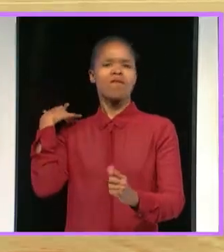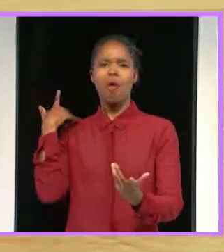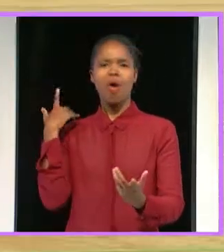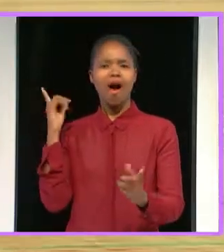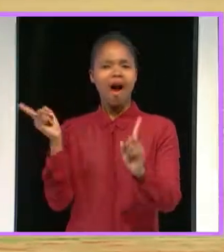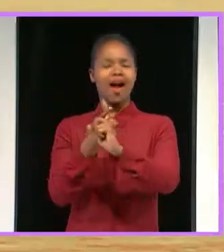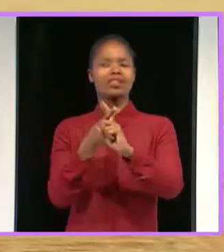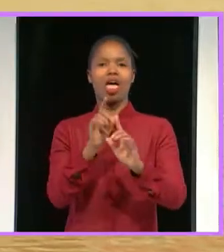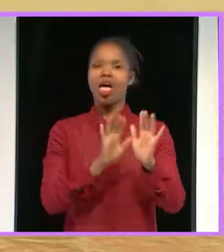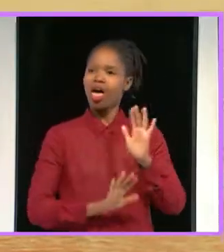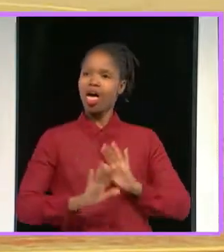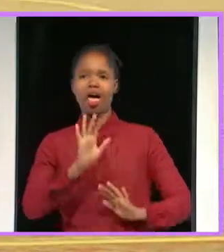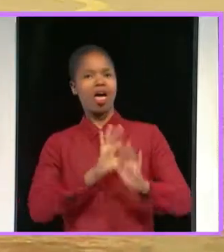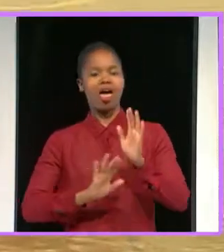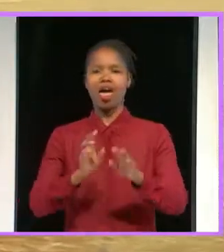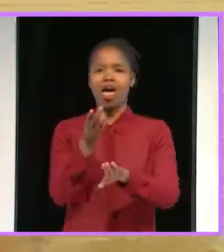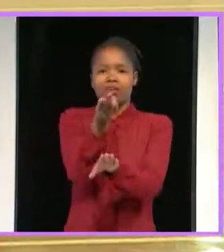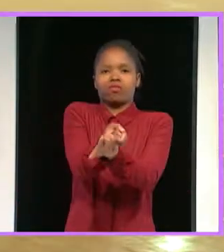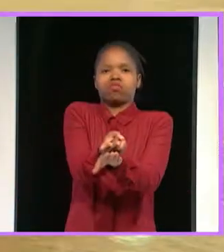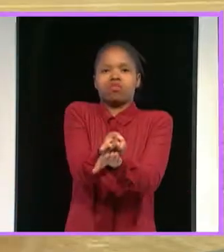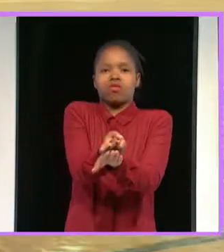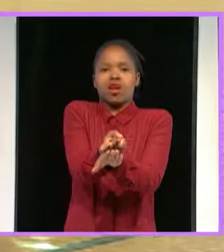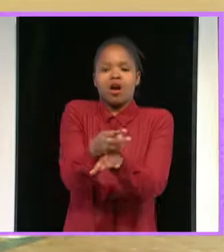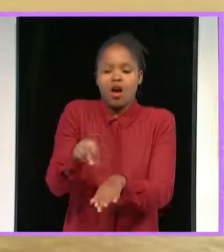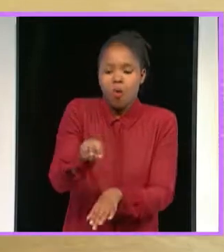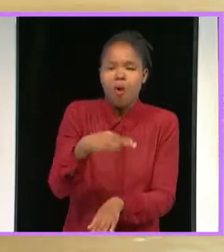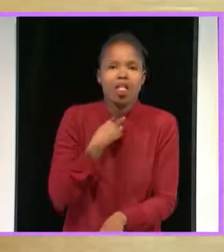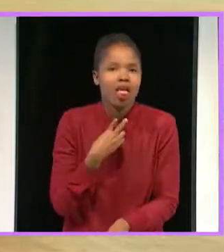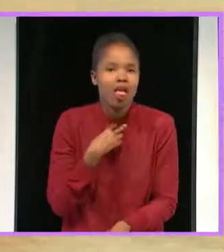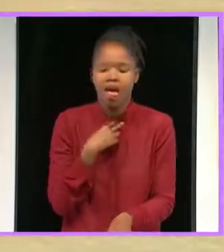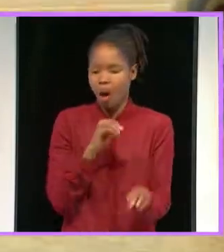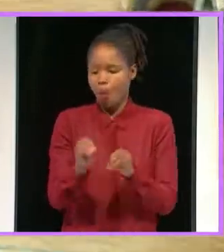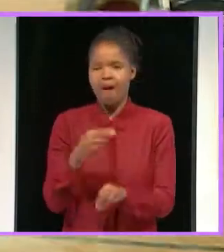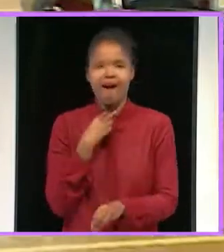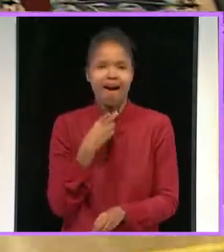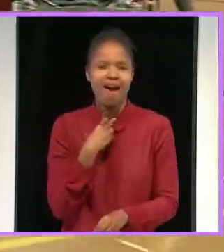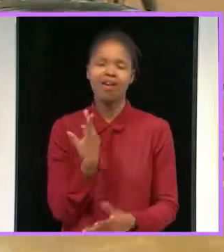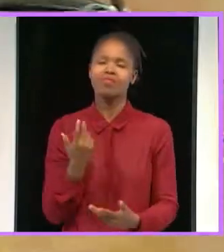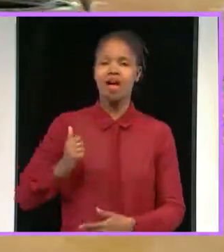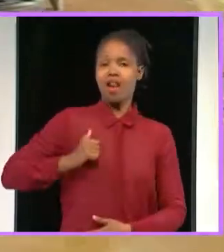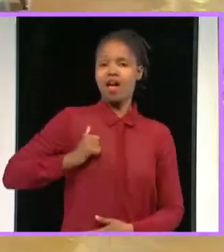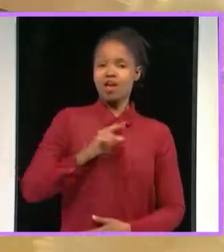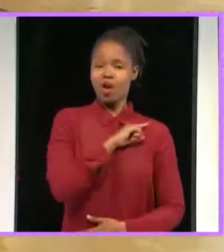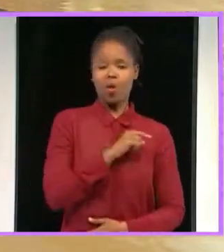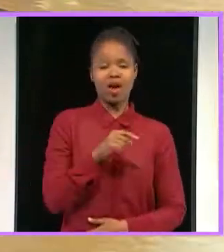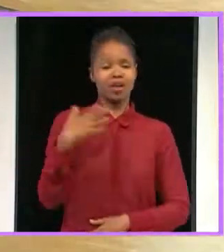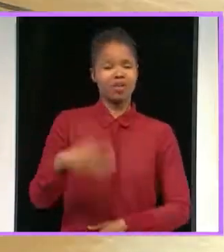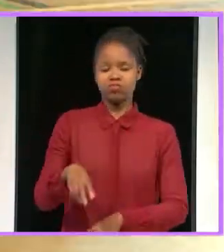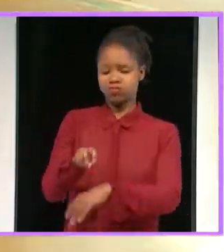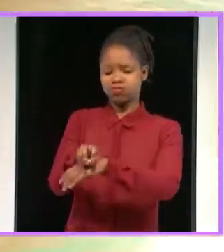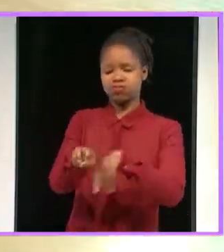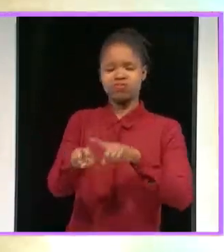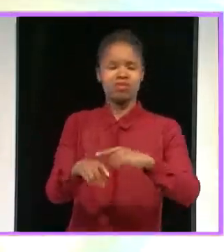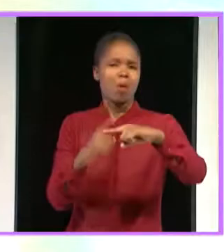can't move a finger. But, you know, fortunately he's got such a positive attitude and he's so determined